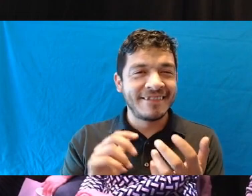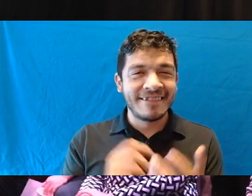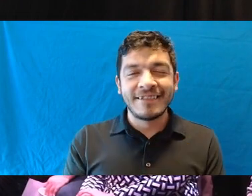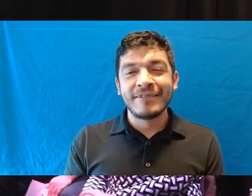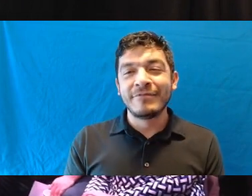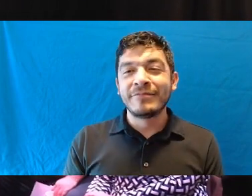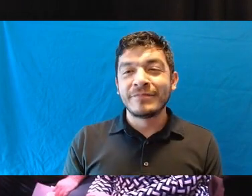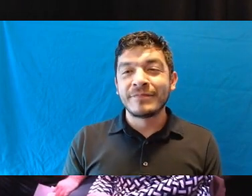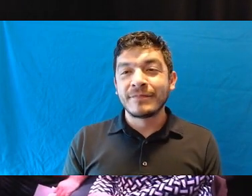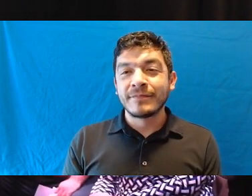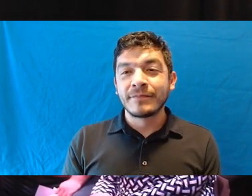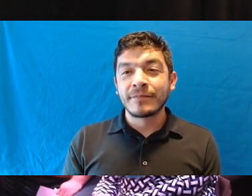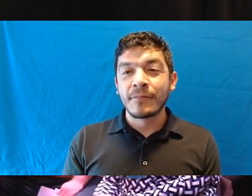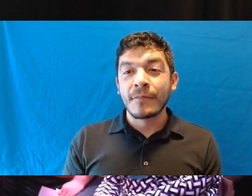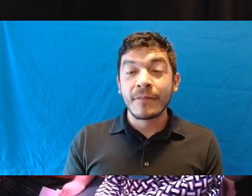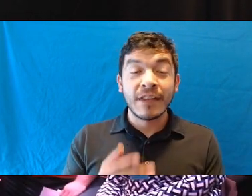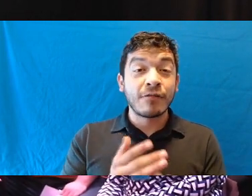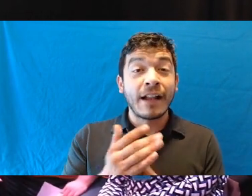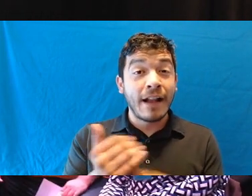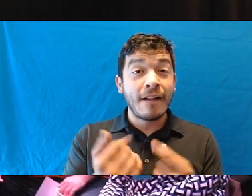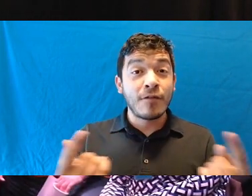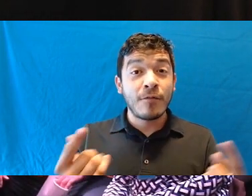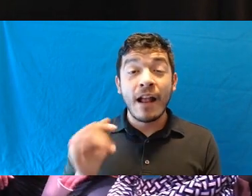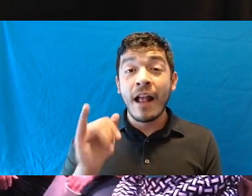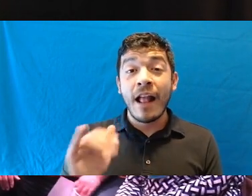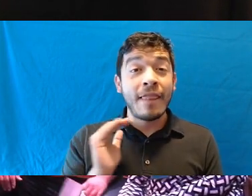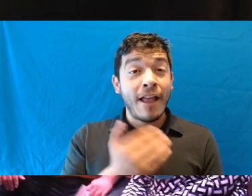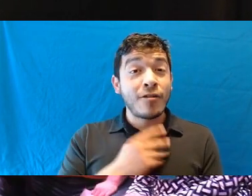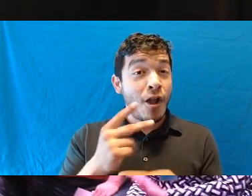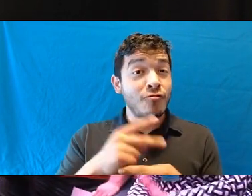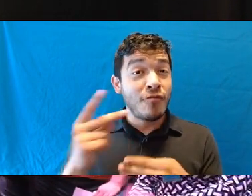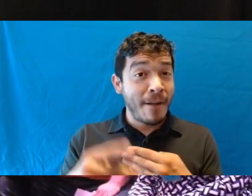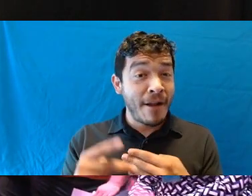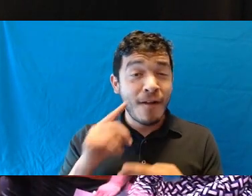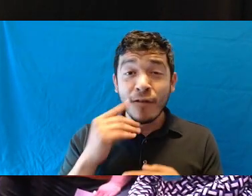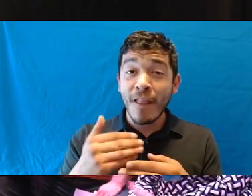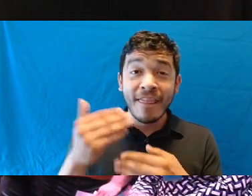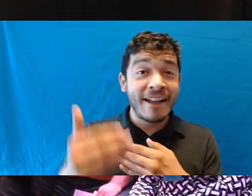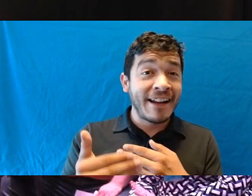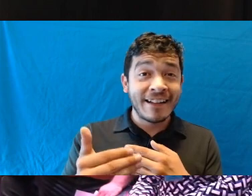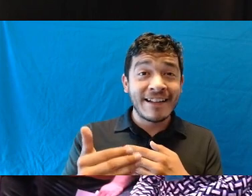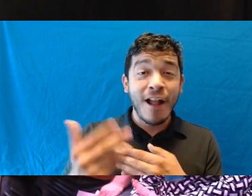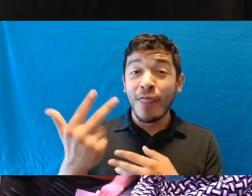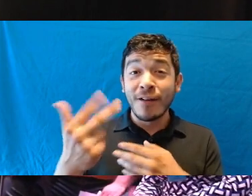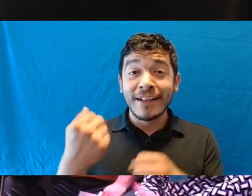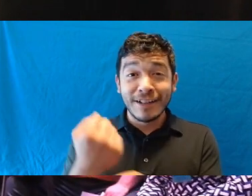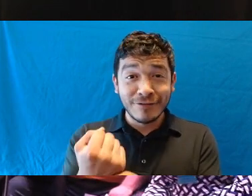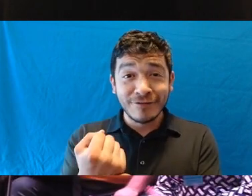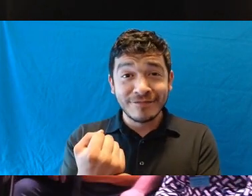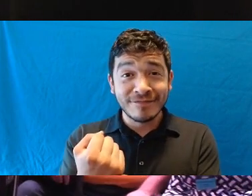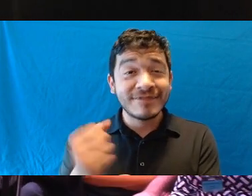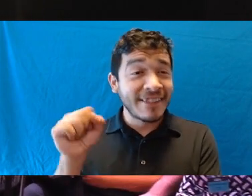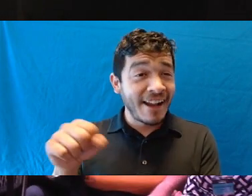All right, everyone, that is our programming for the next 3 years. Yeah.